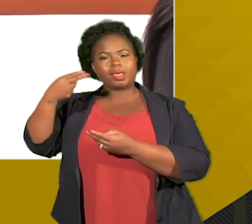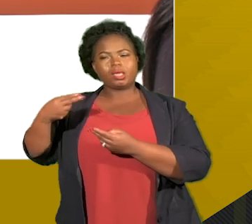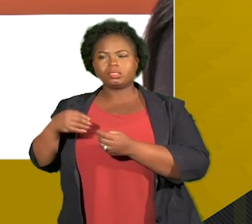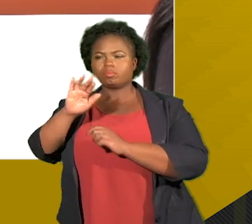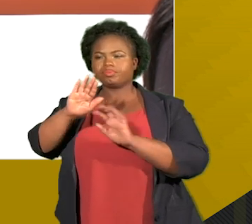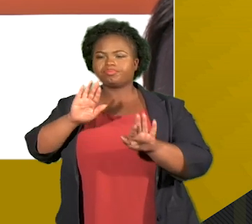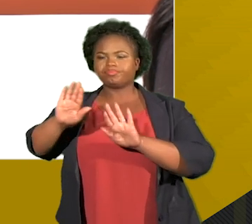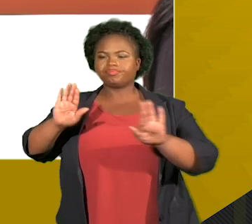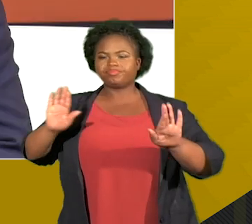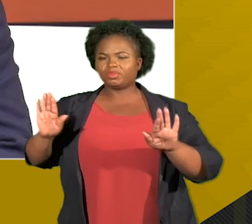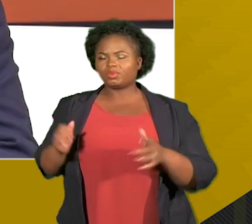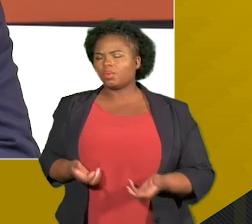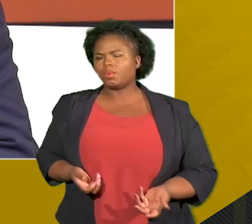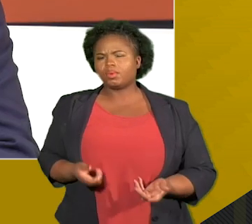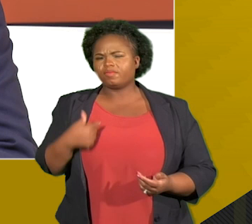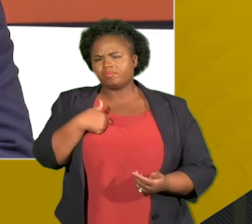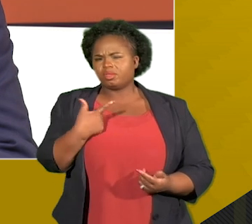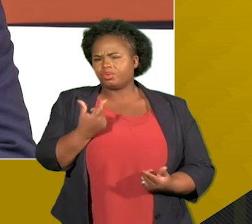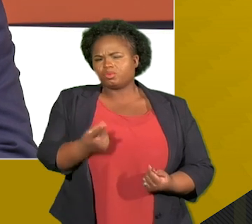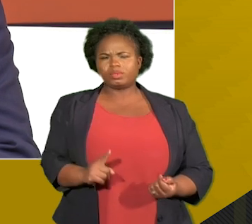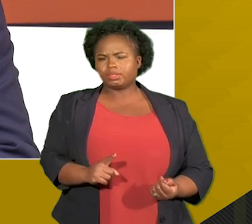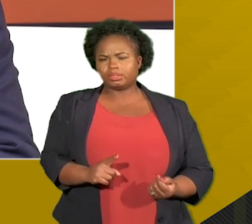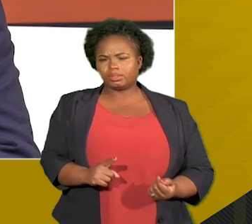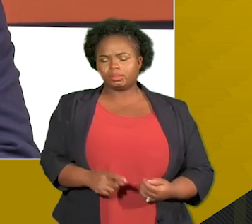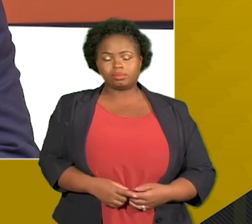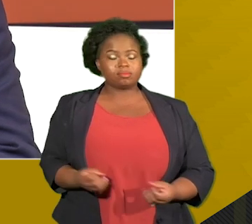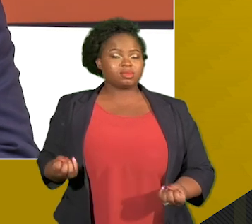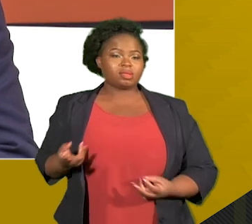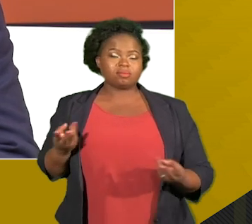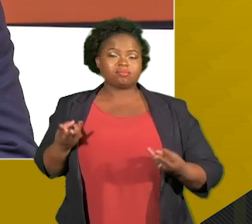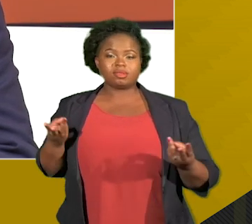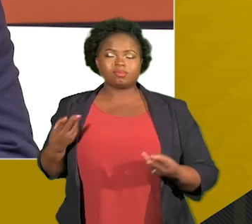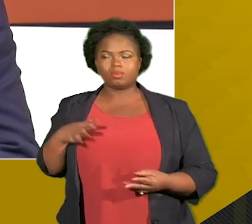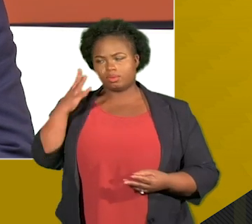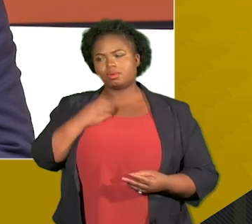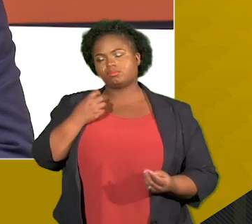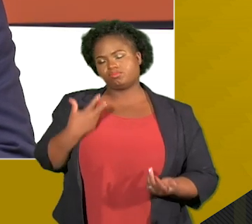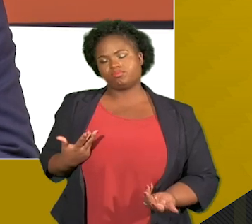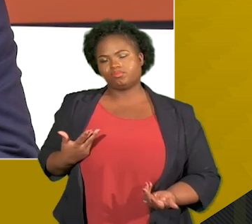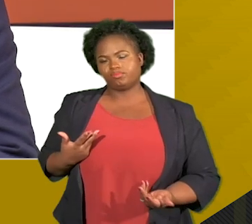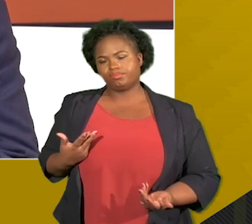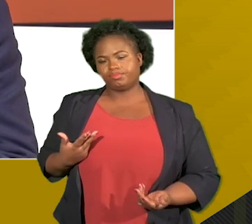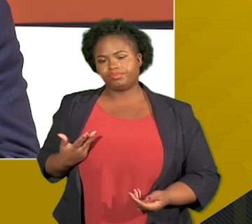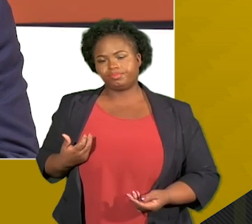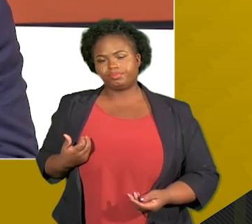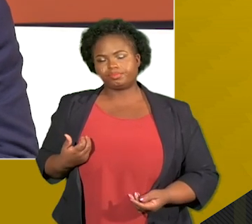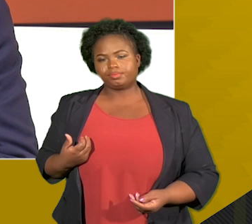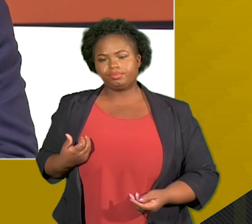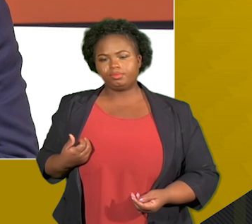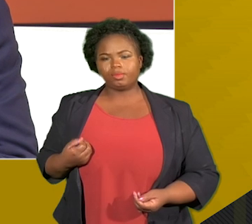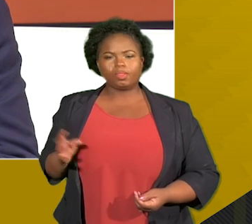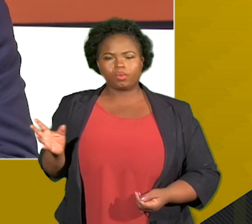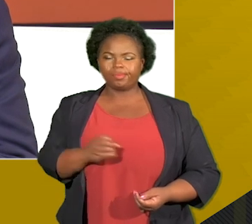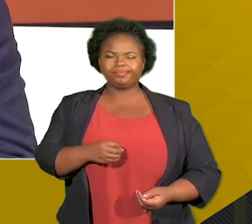should be in a gallery? That's probably the biggest question everybody here will want to ask. Mm. I think really all